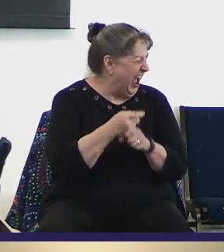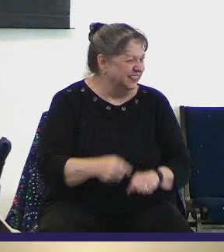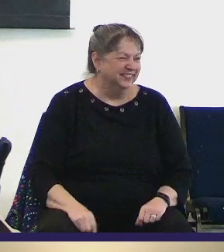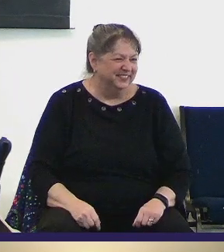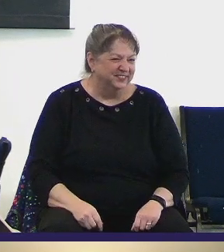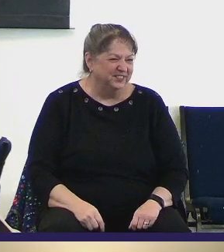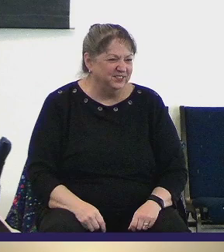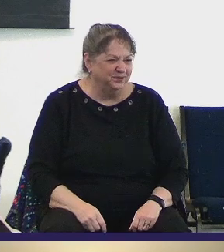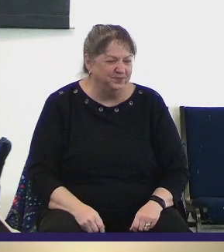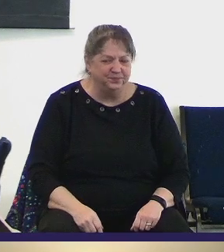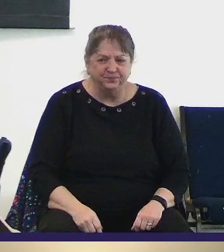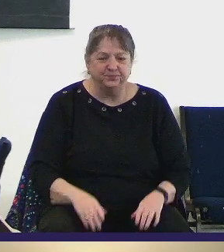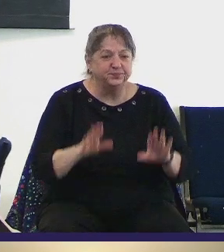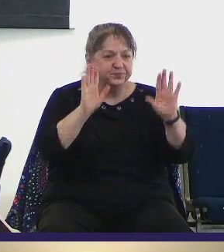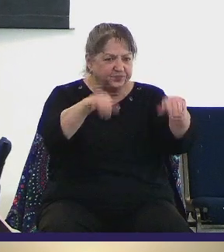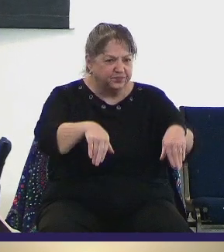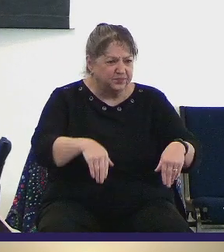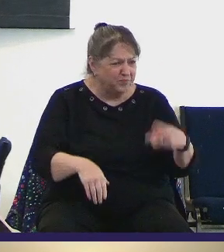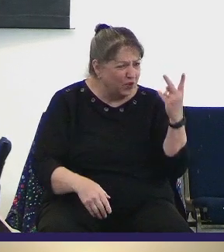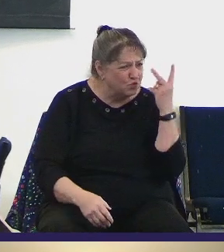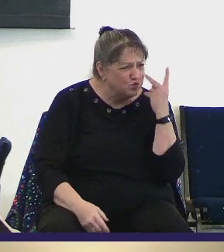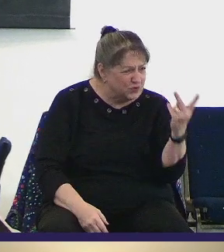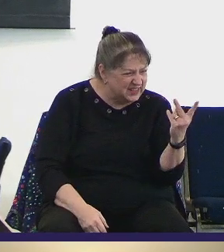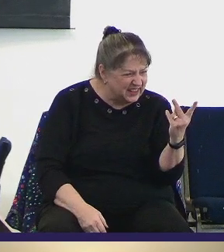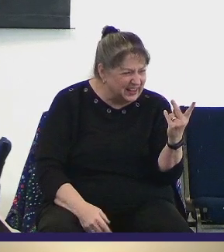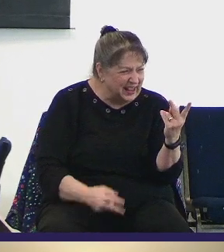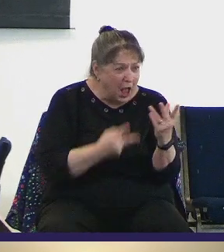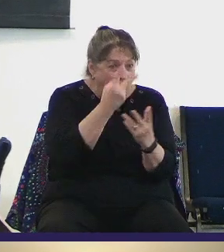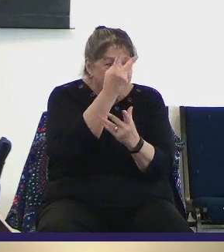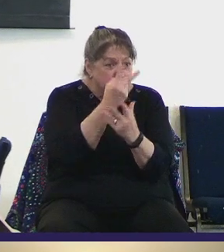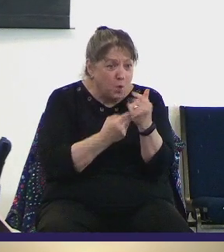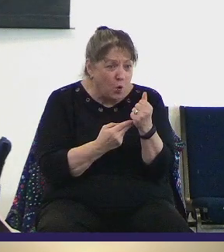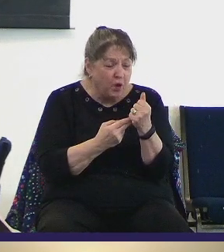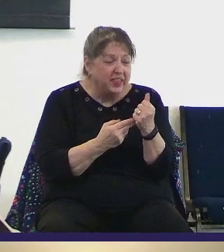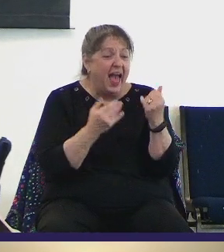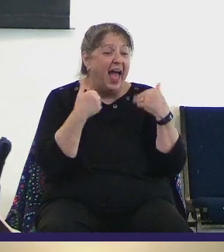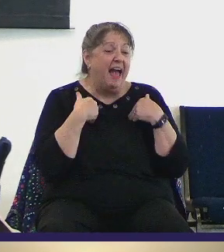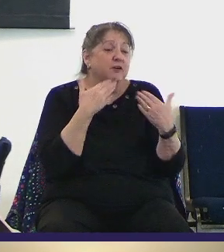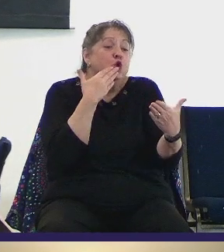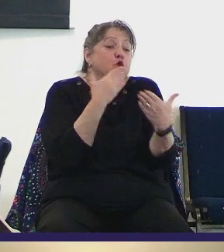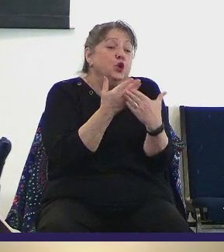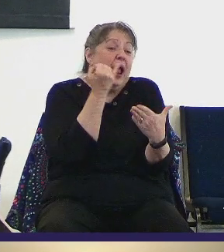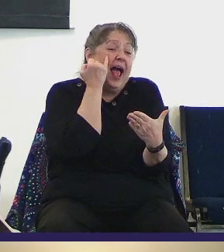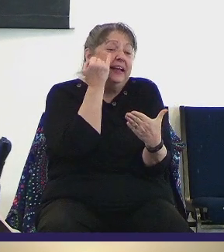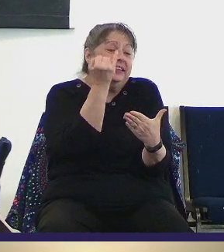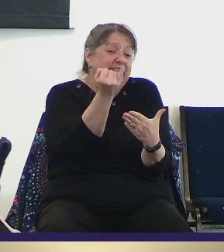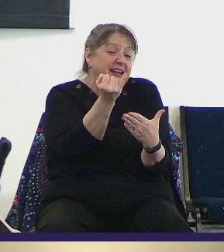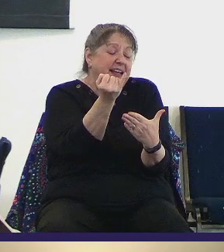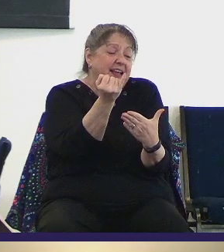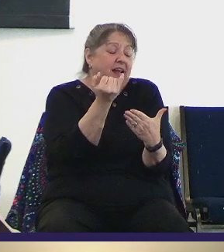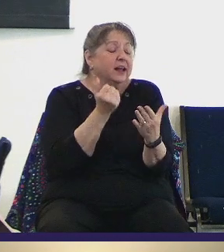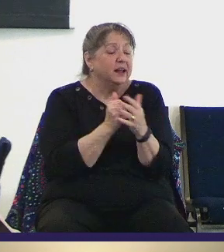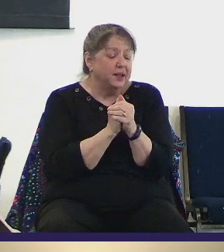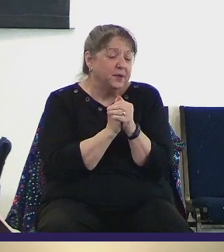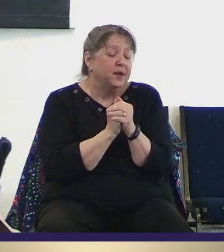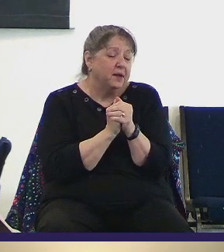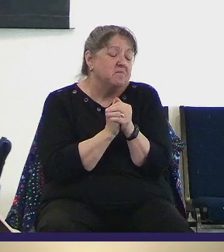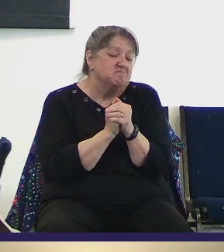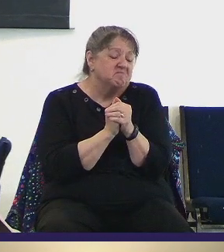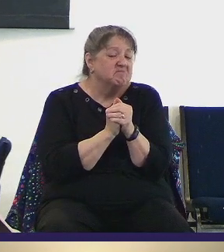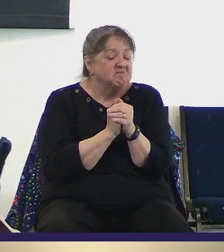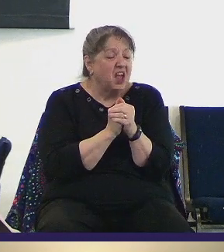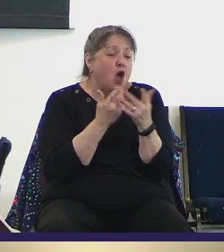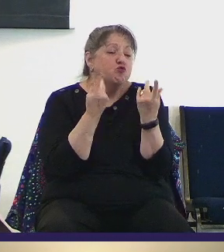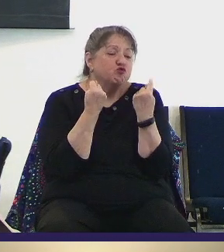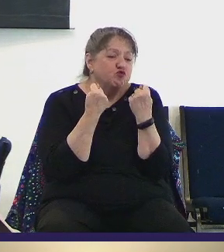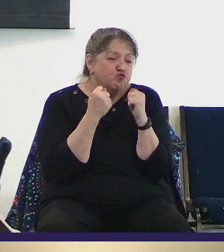it. You notice that how they both intended to endorse a teaching or a belief or